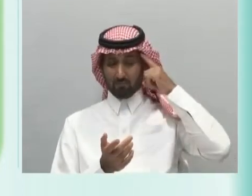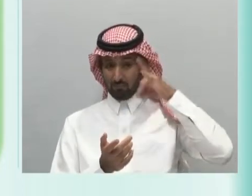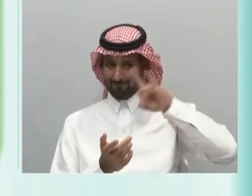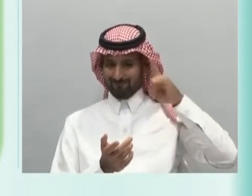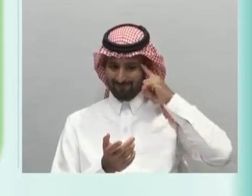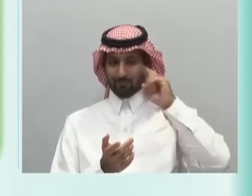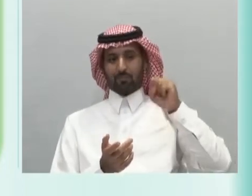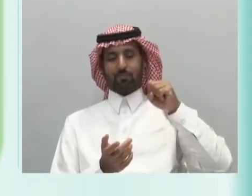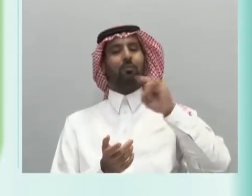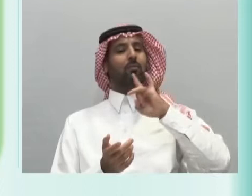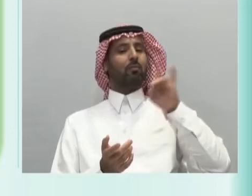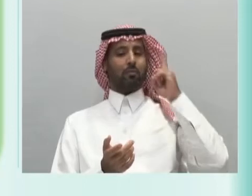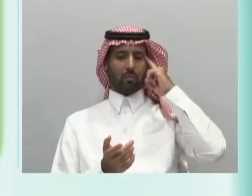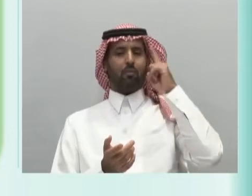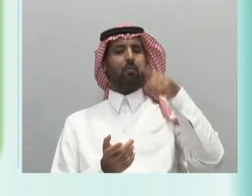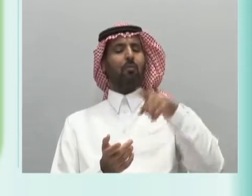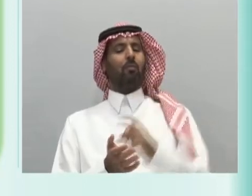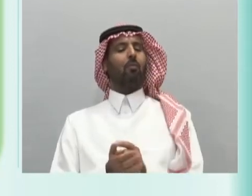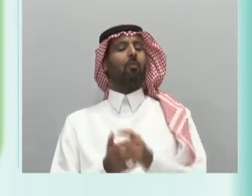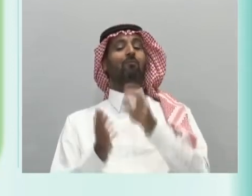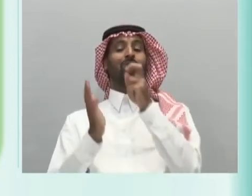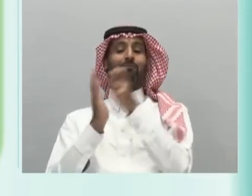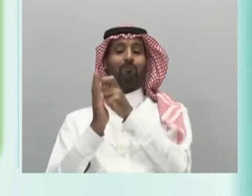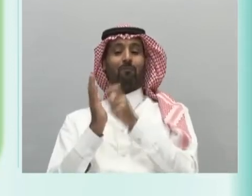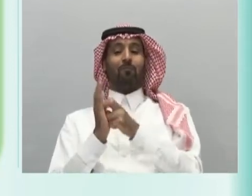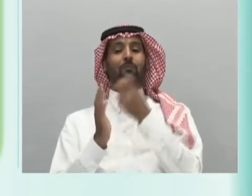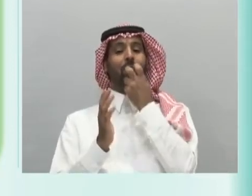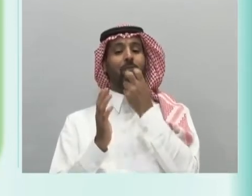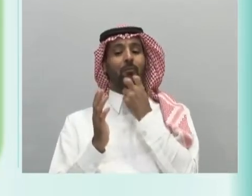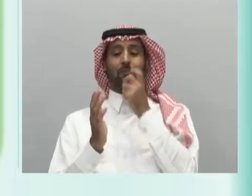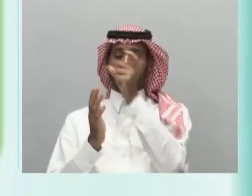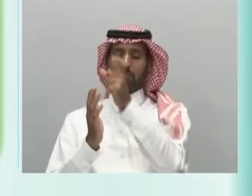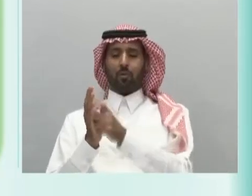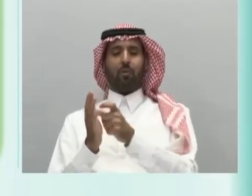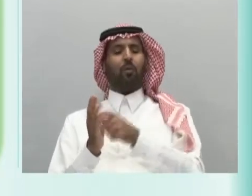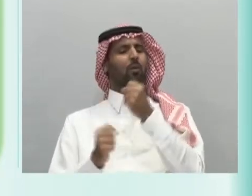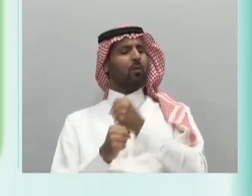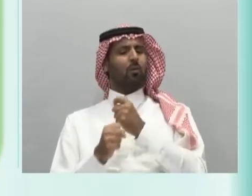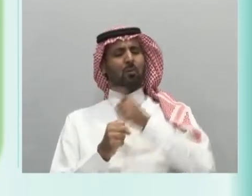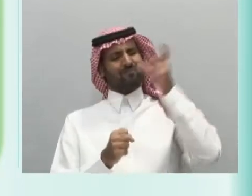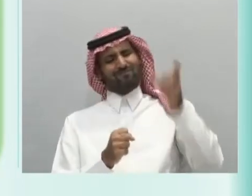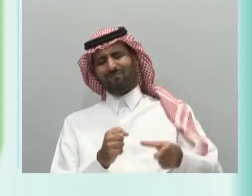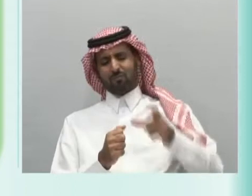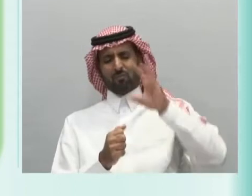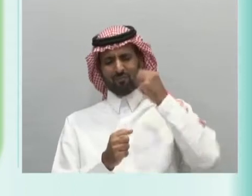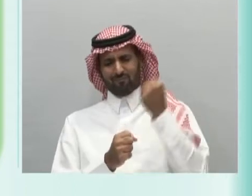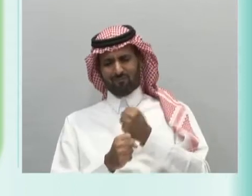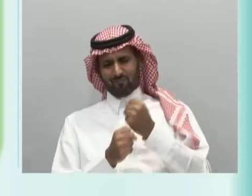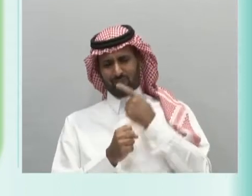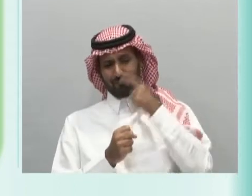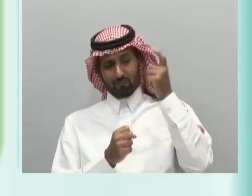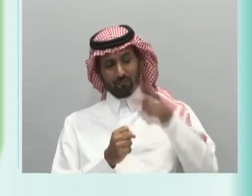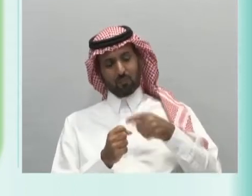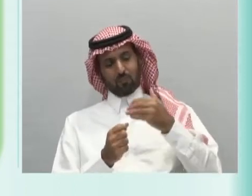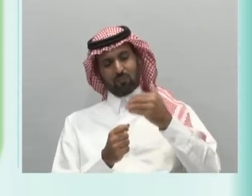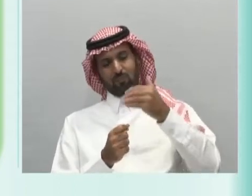requests. Okay, in the grammar section, we are going to study adverbs of degree. Okay, and this will be